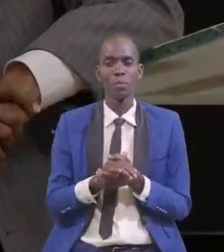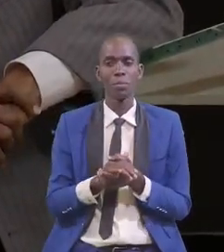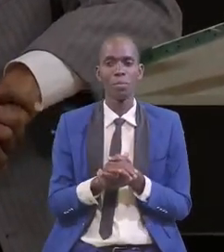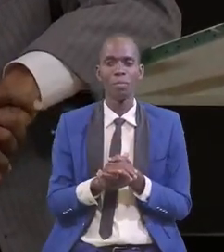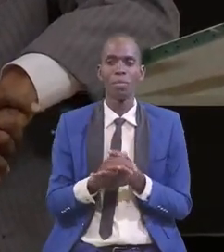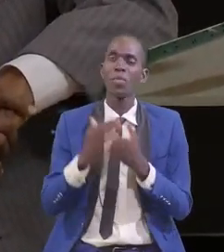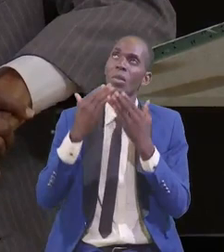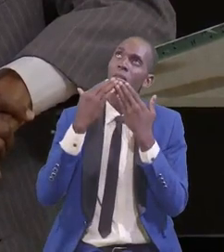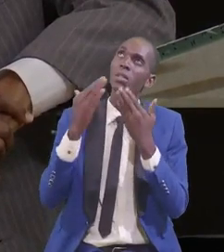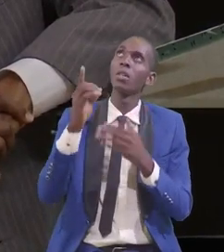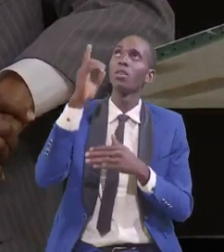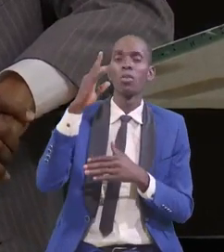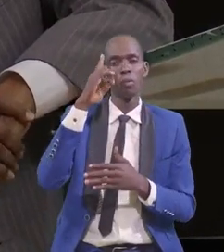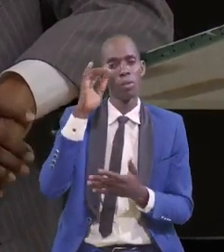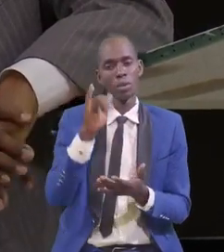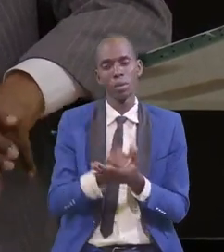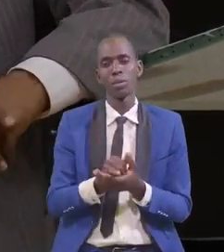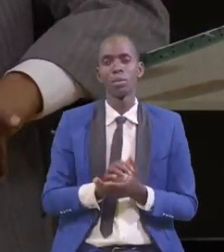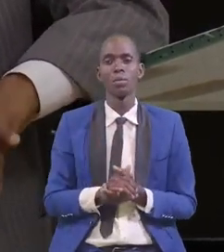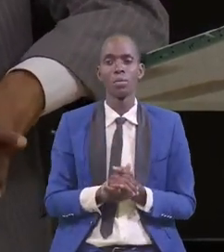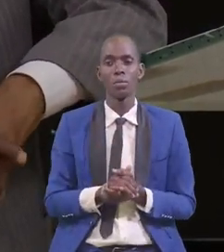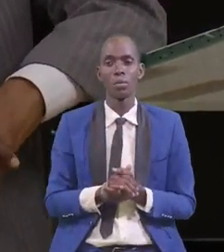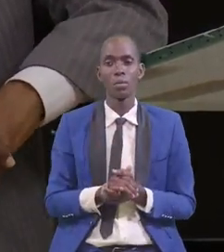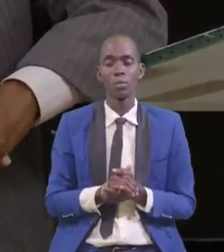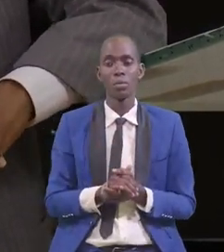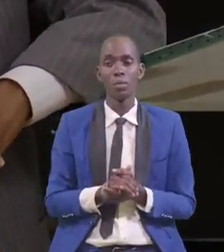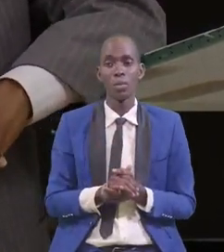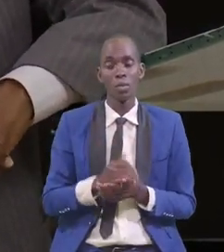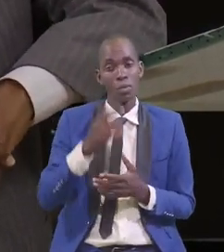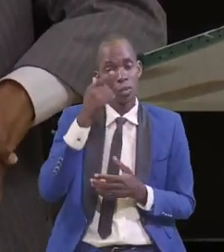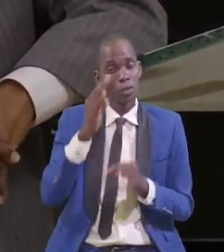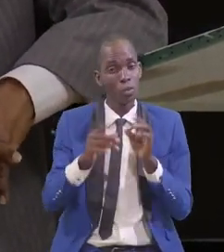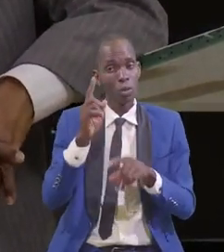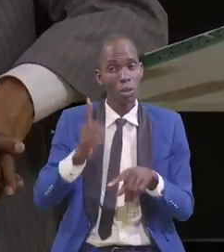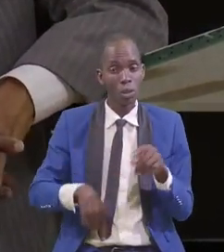thank God for that. If you can't remember,